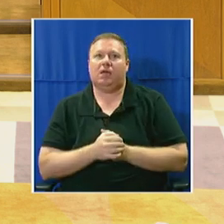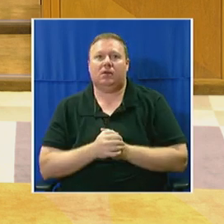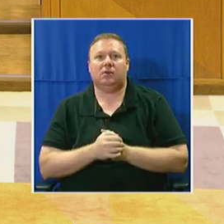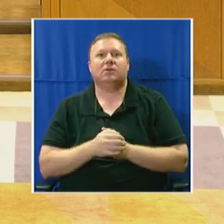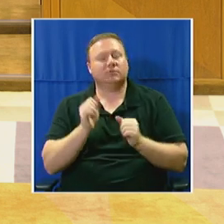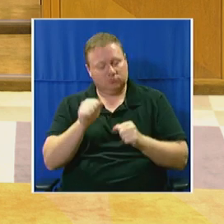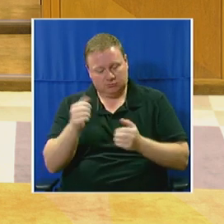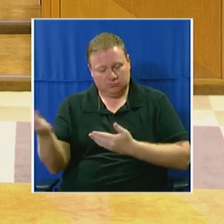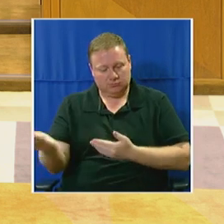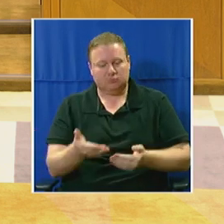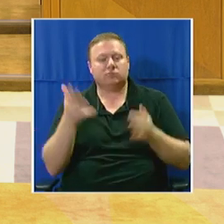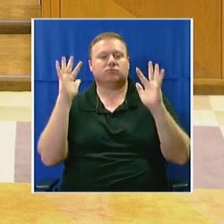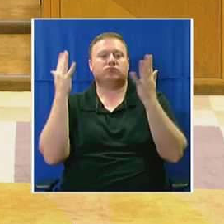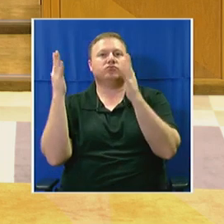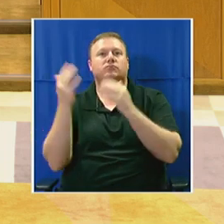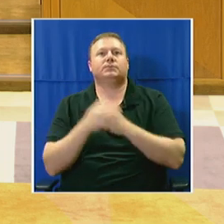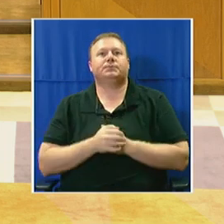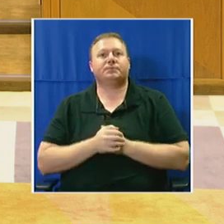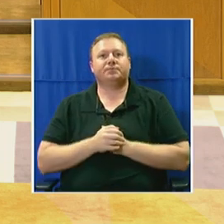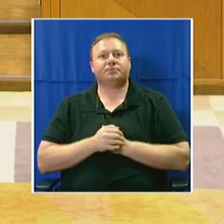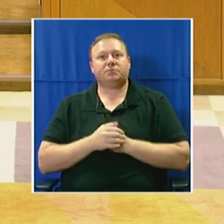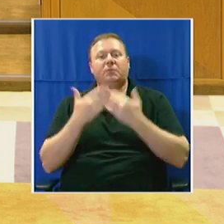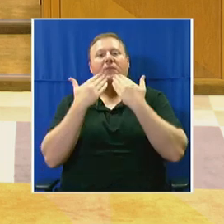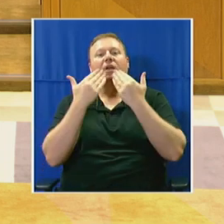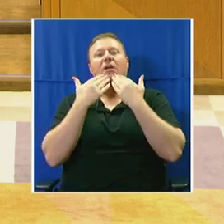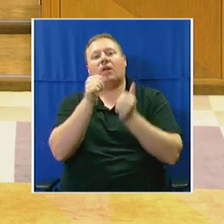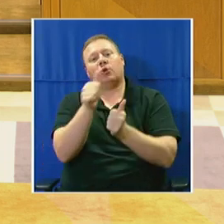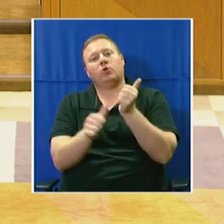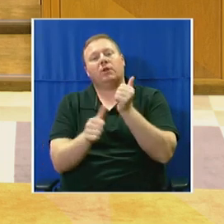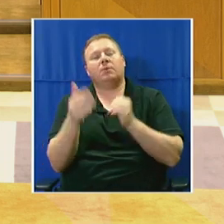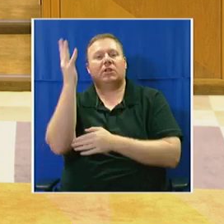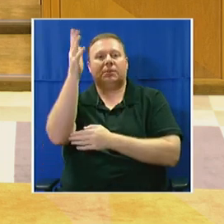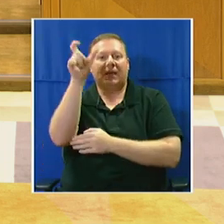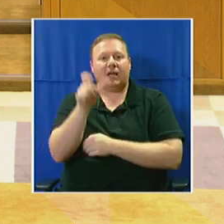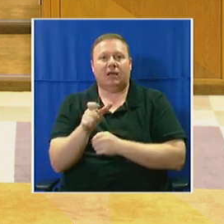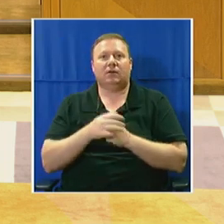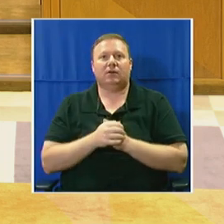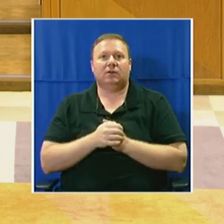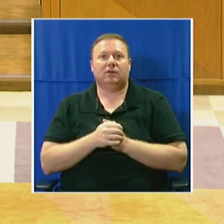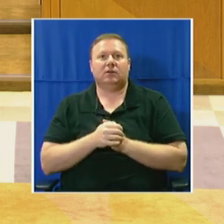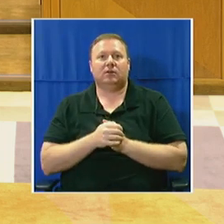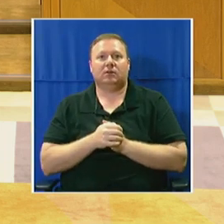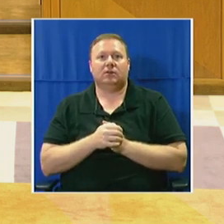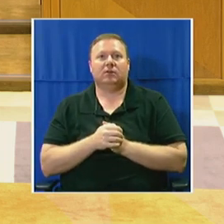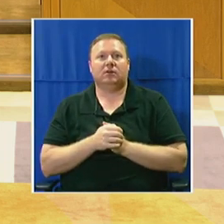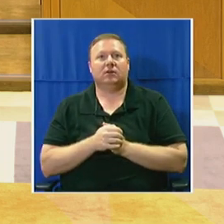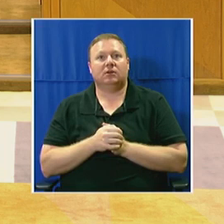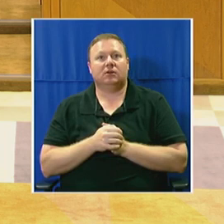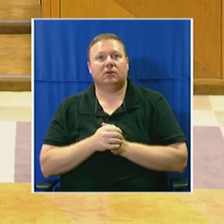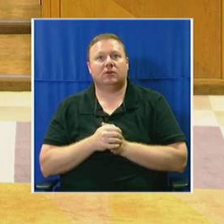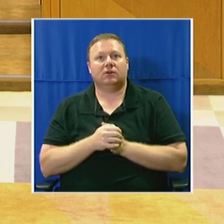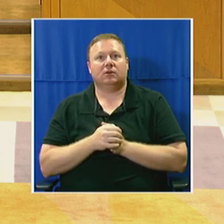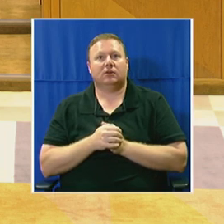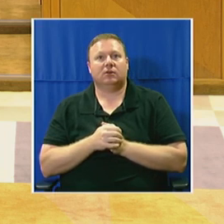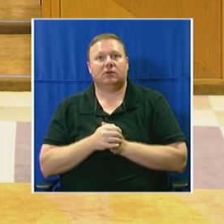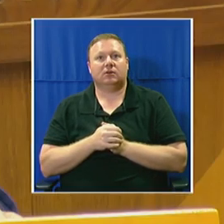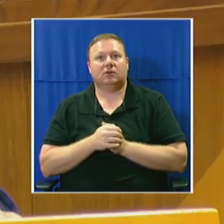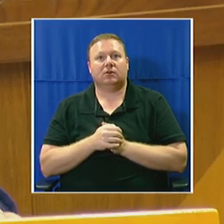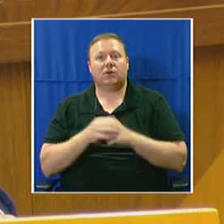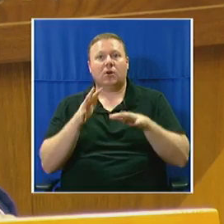motion is that the report be adopted are there any objections Deputy speaker not an objection but the da would like to make a declaration please